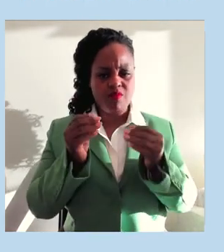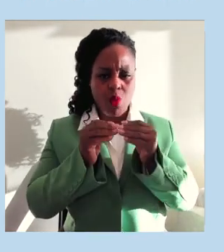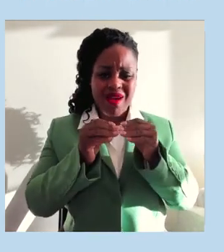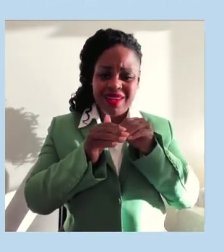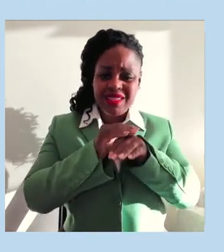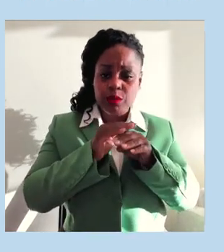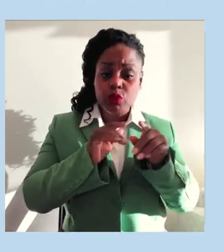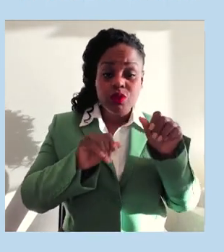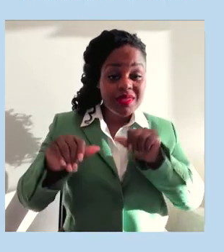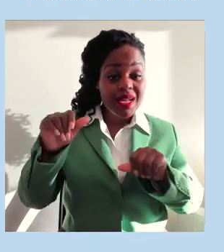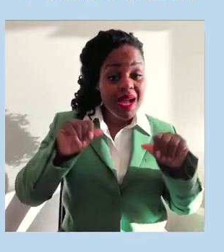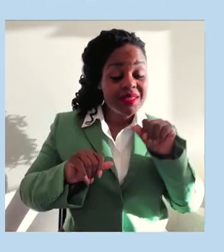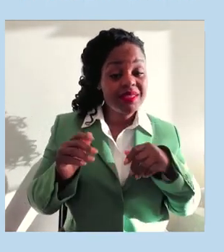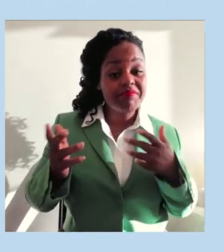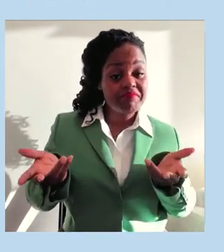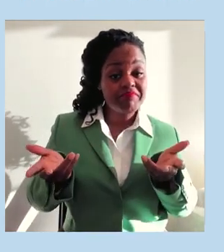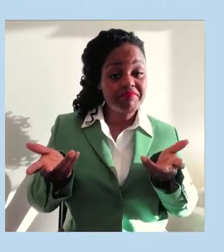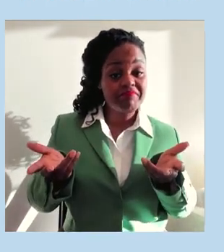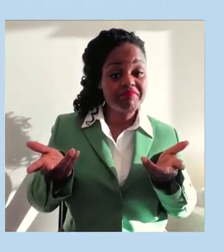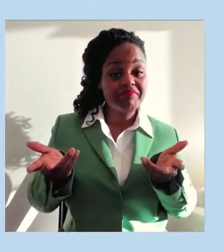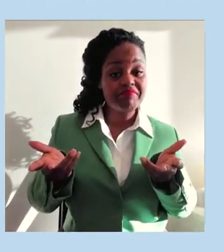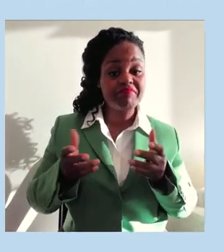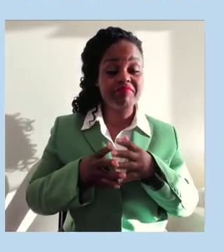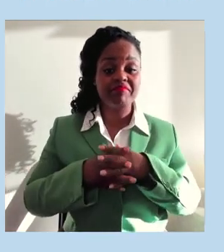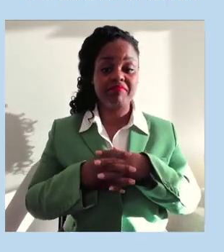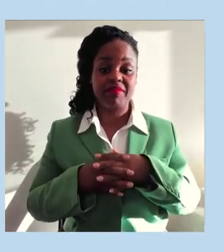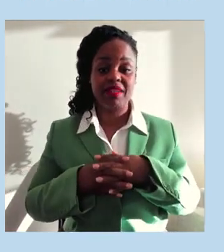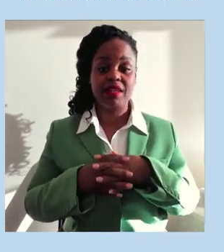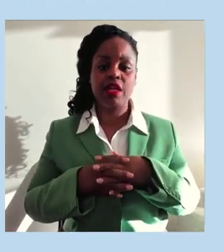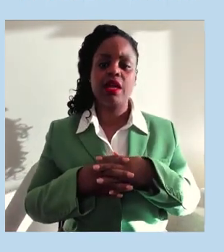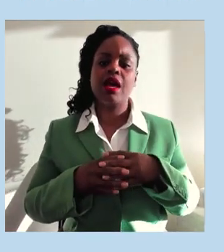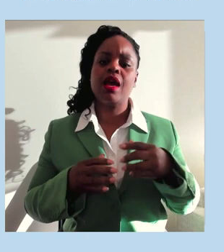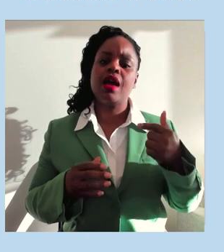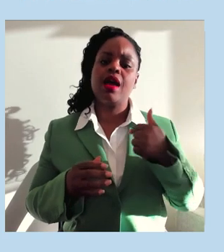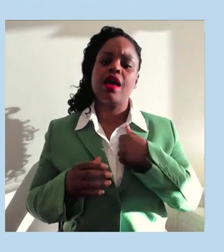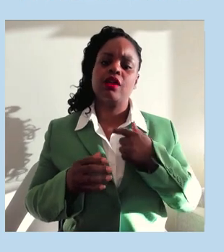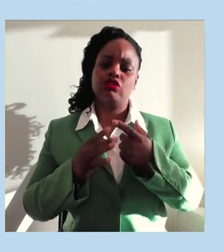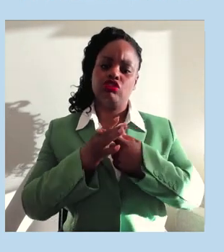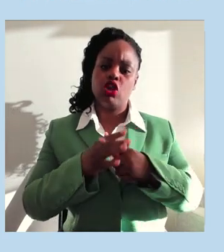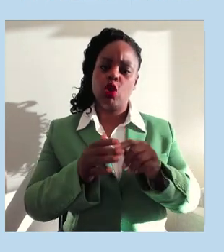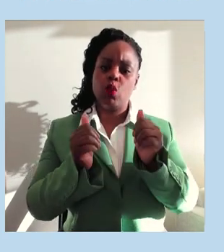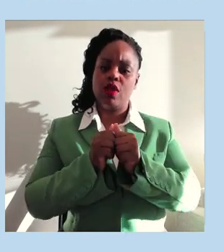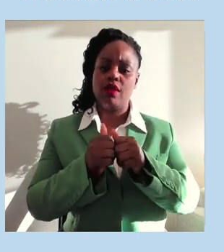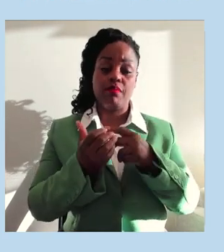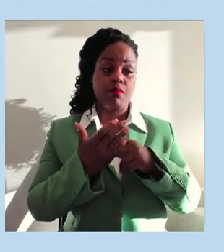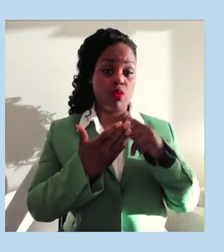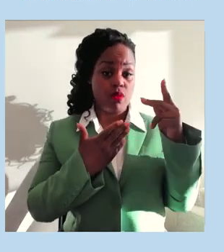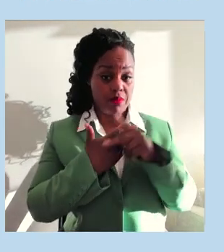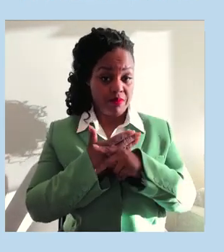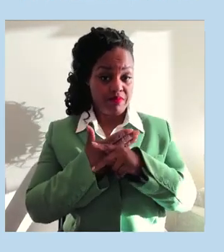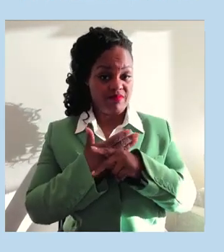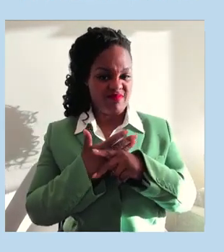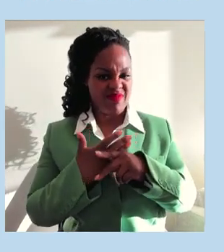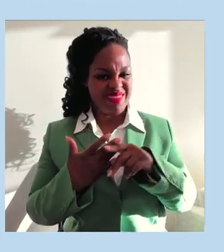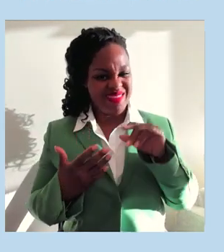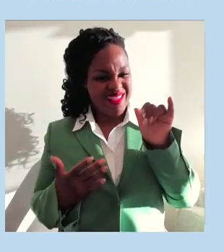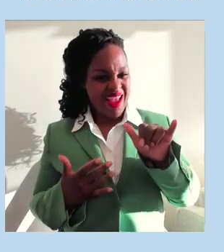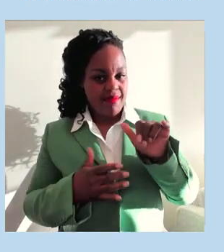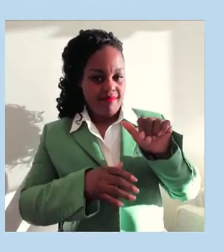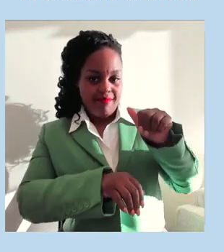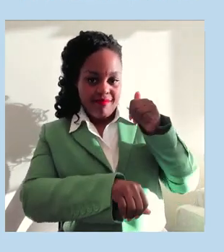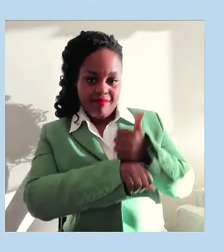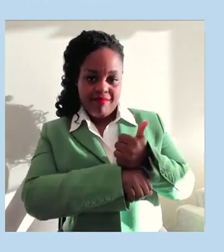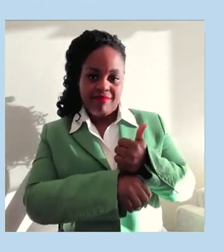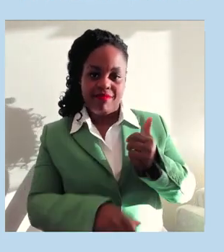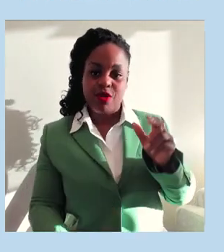with She's Great, a program funded by the US Department of State and implemented by IRIS. I had the opportunity to mentor girls and